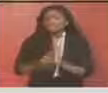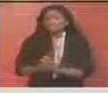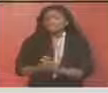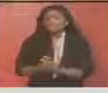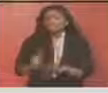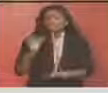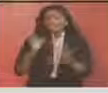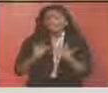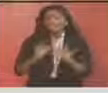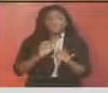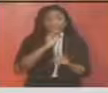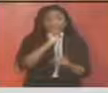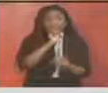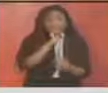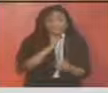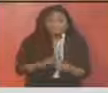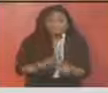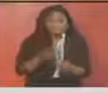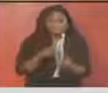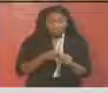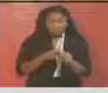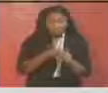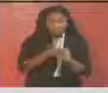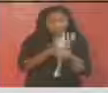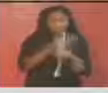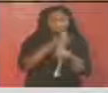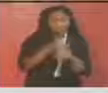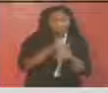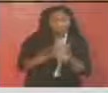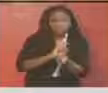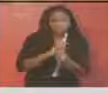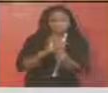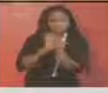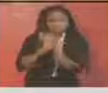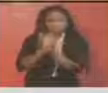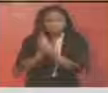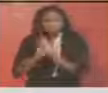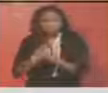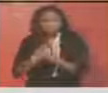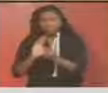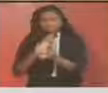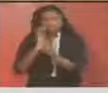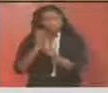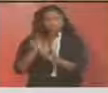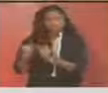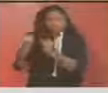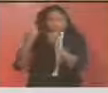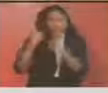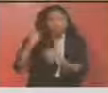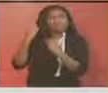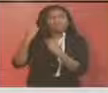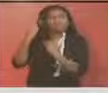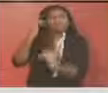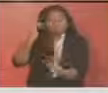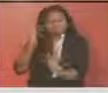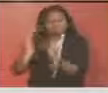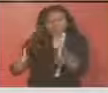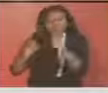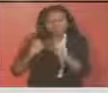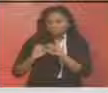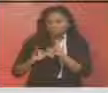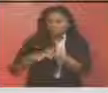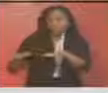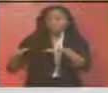that might cause a virus to spread more easily or less easily from person to person, or to cause more or less severe